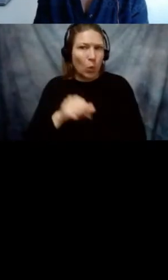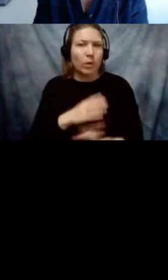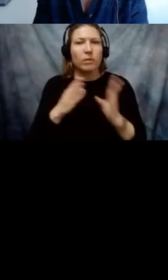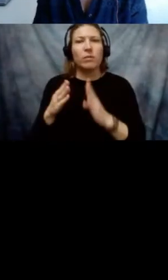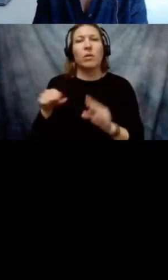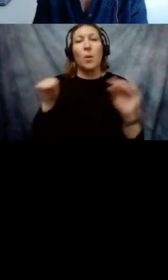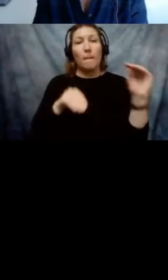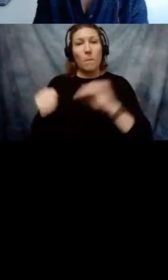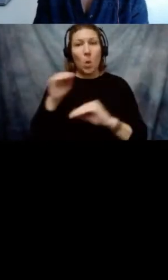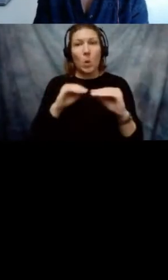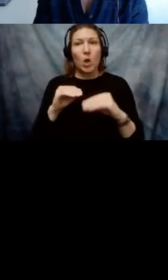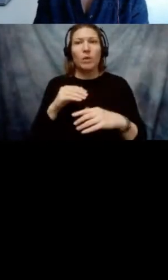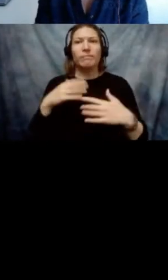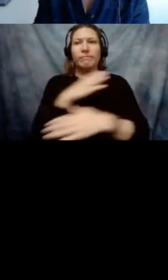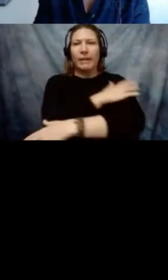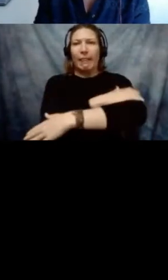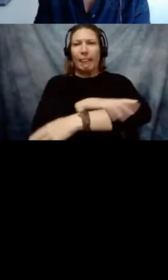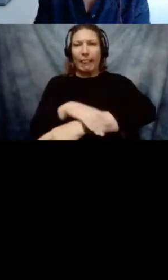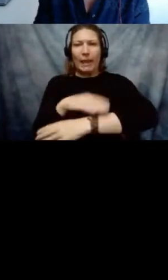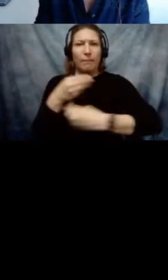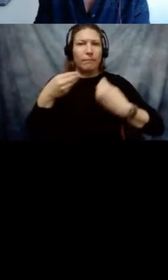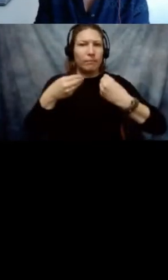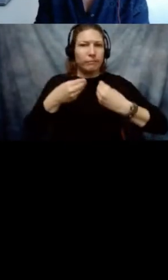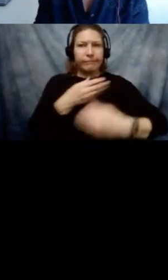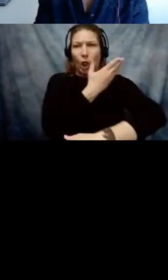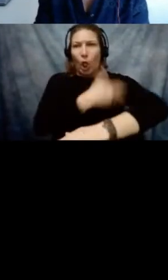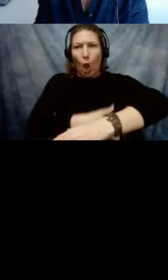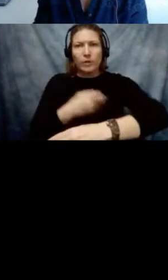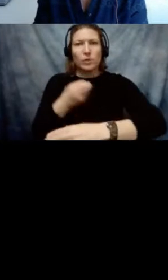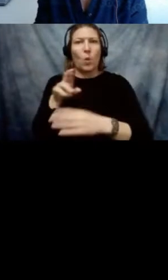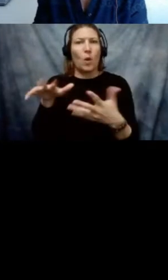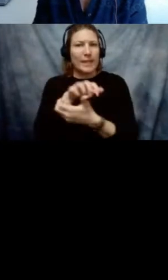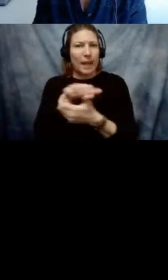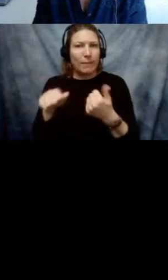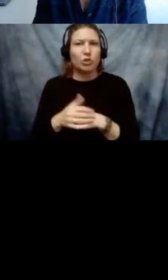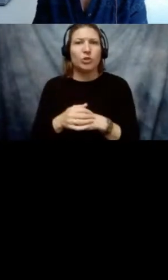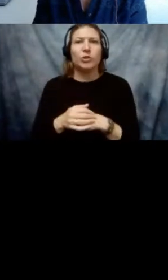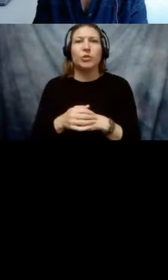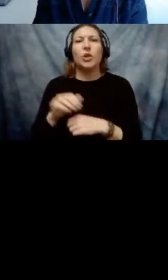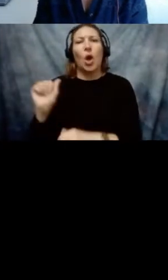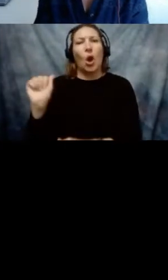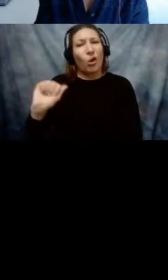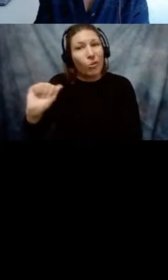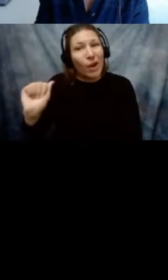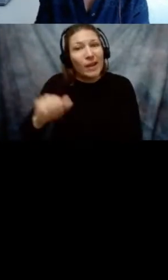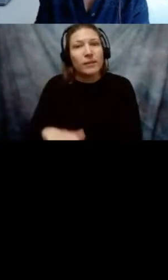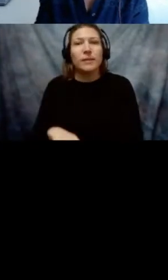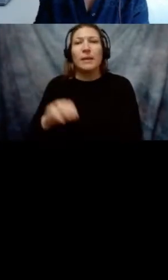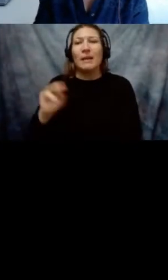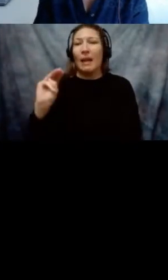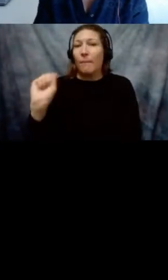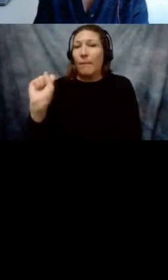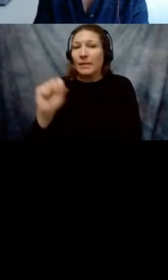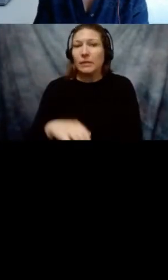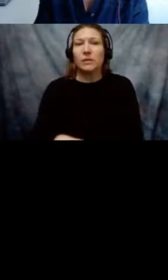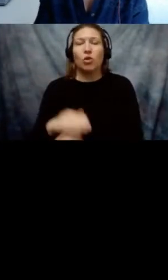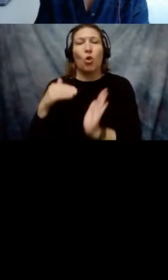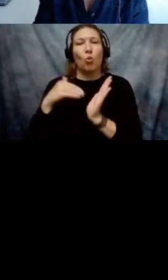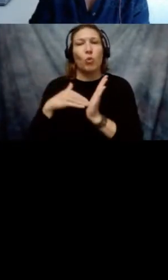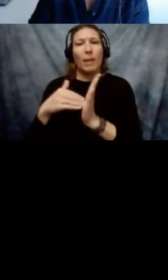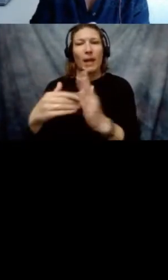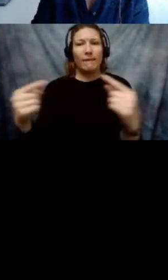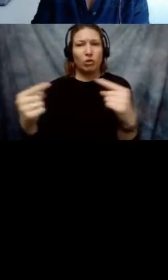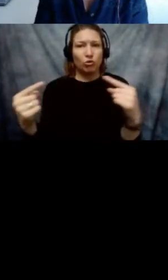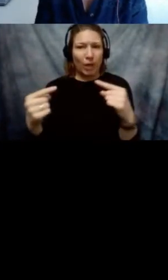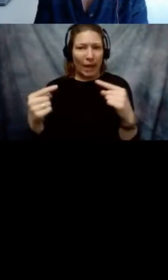limbs, arthritis, multiple sclerosis, repetitive strain injury, cerebral palsy, and Parkinson's, all very